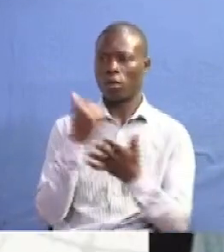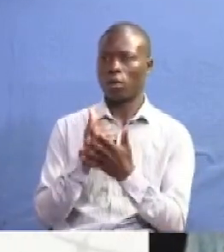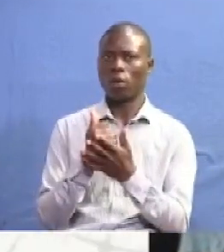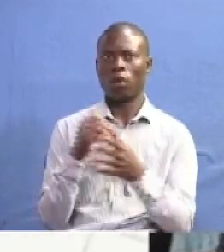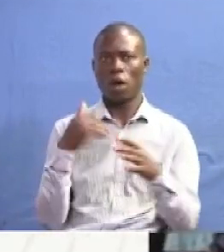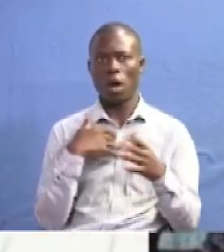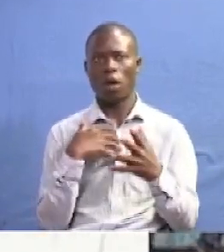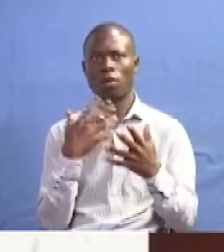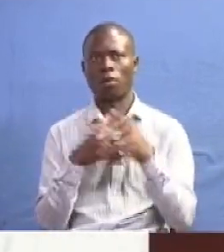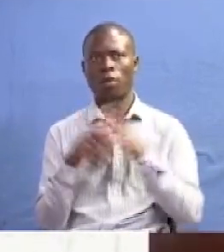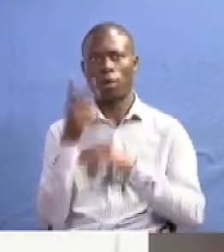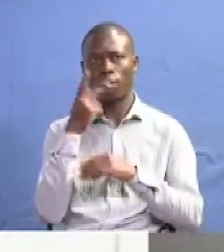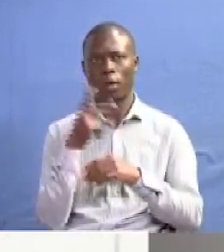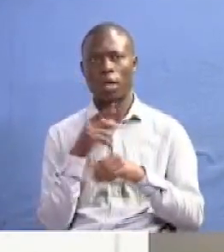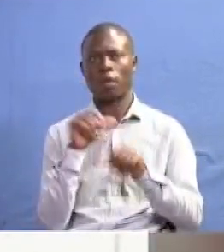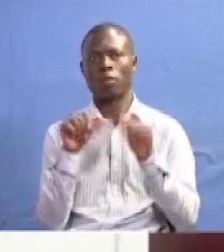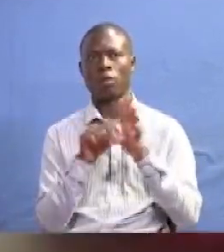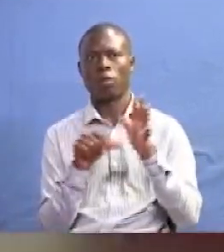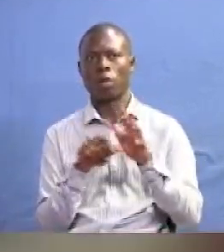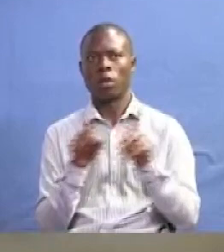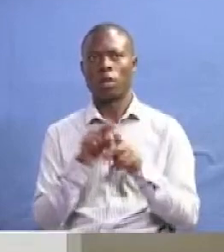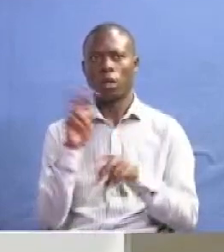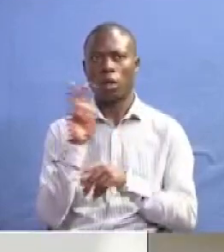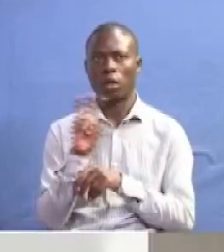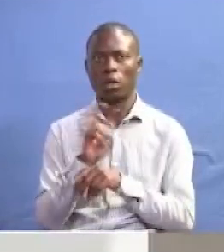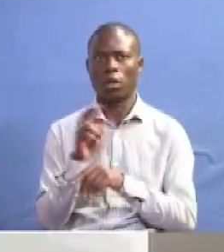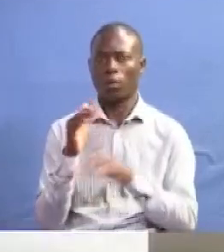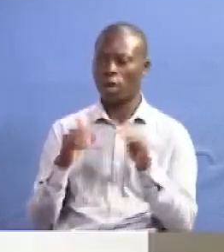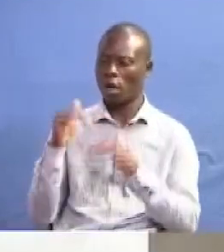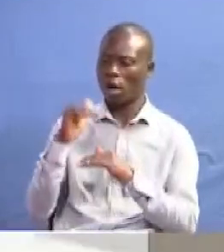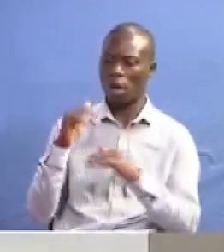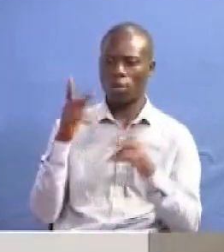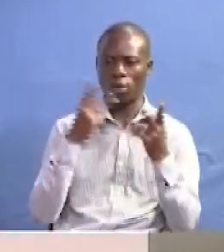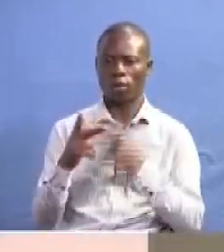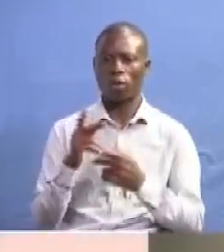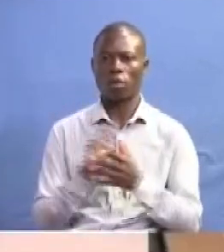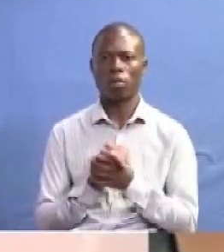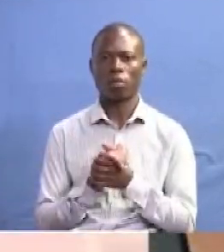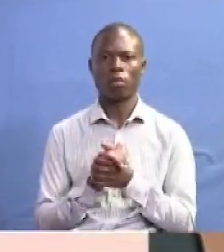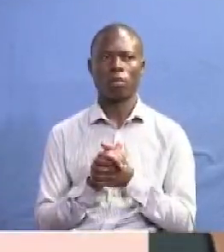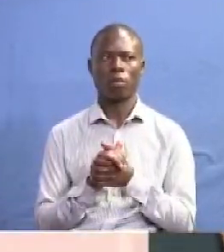conducting thorough investigations and observing high standard of professional ethics.